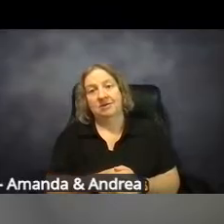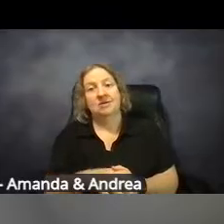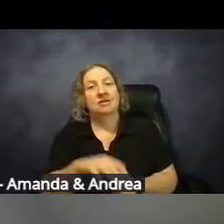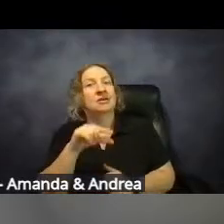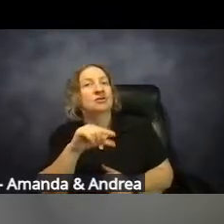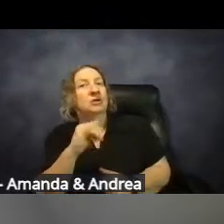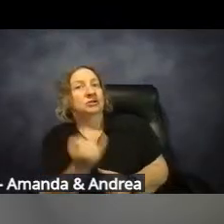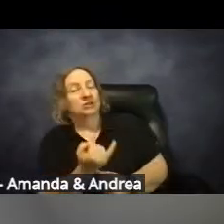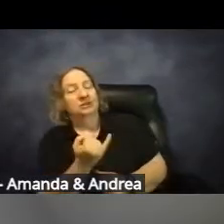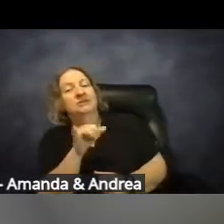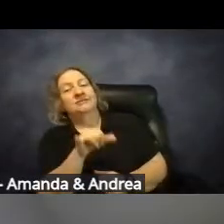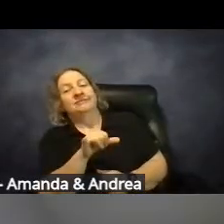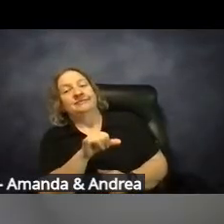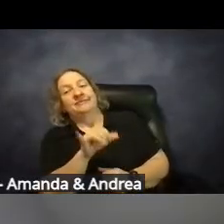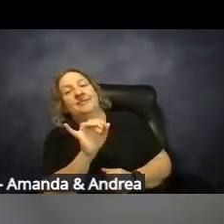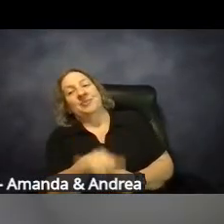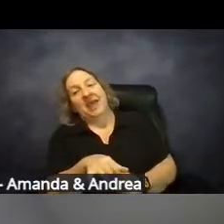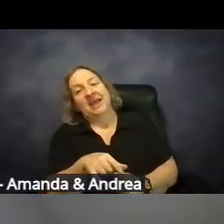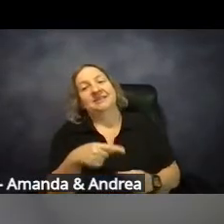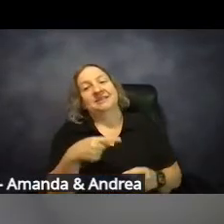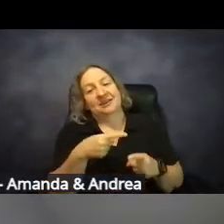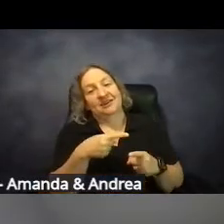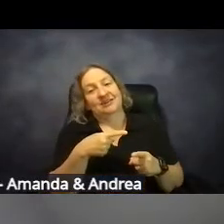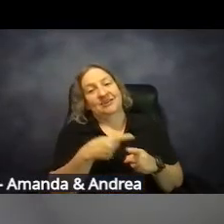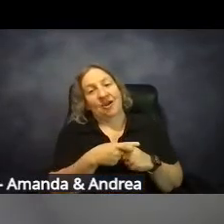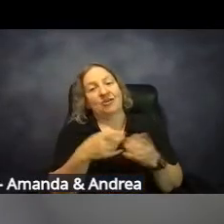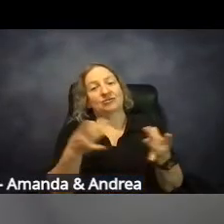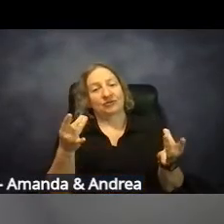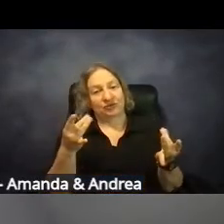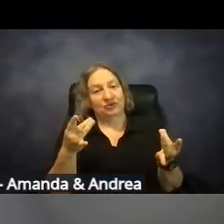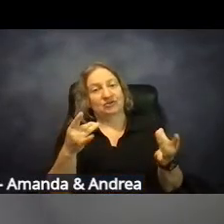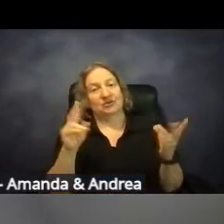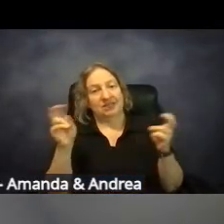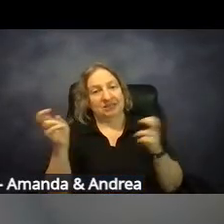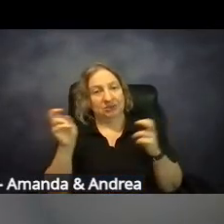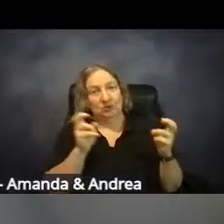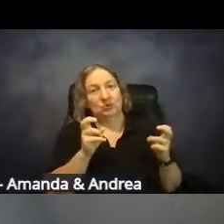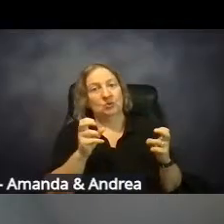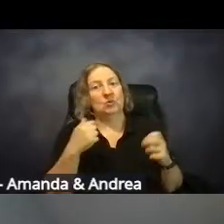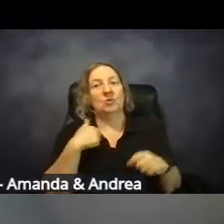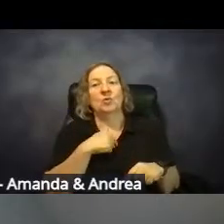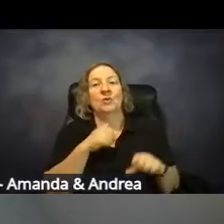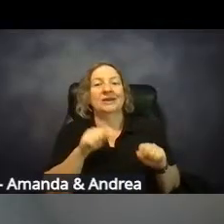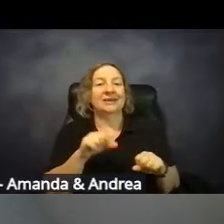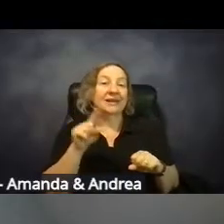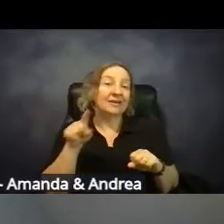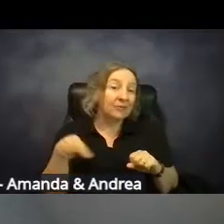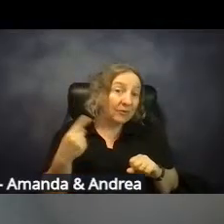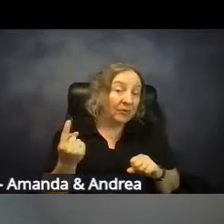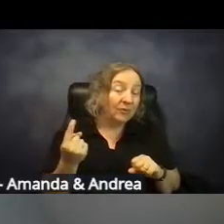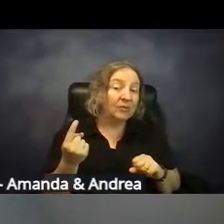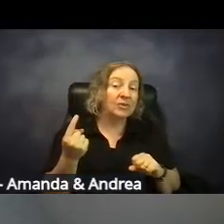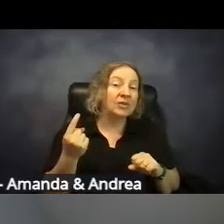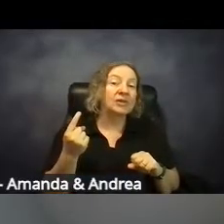So that is a controversial issue. We can only